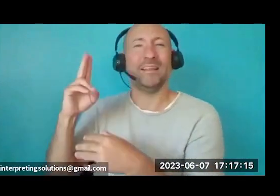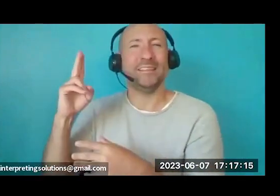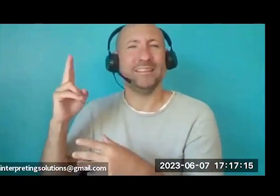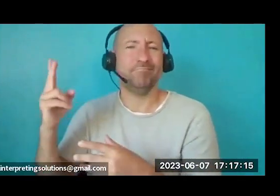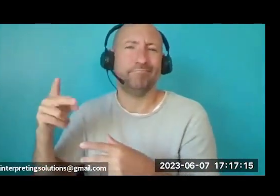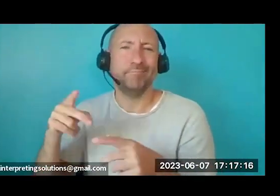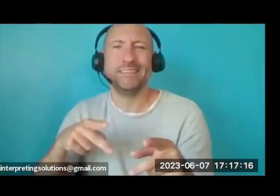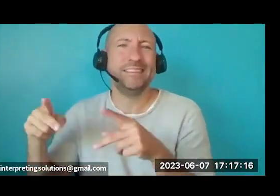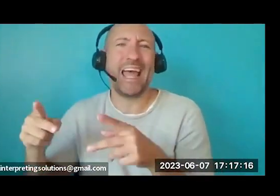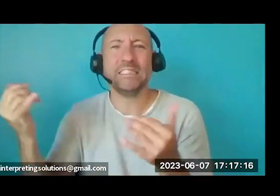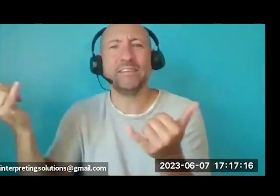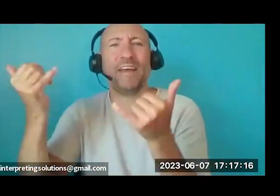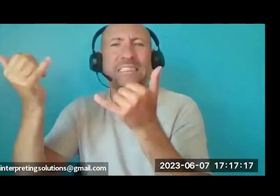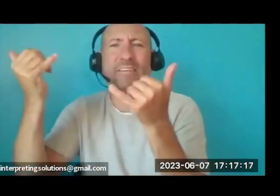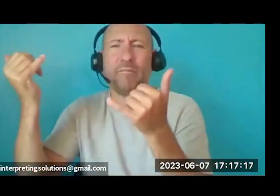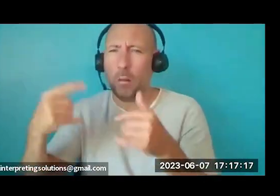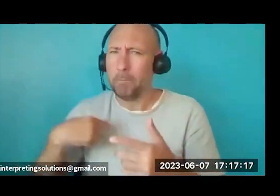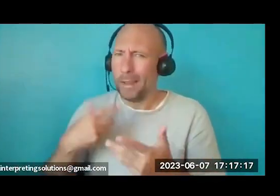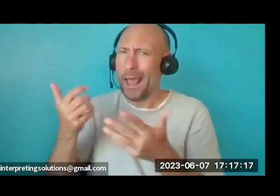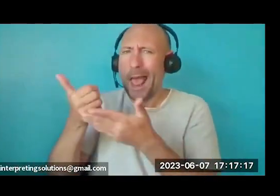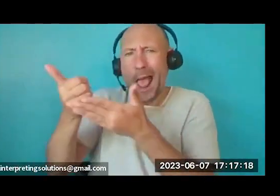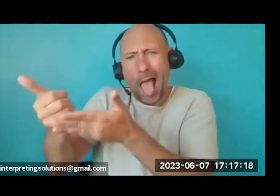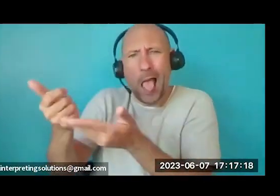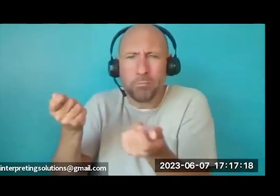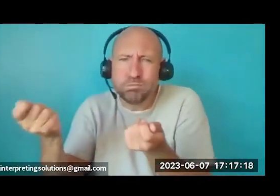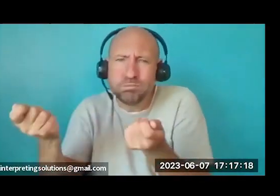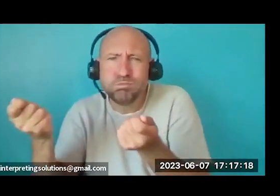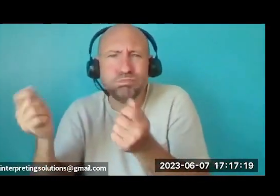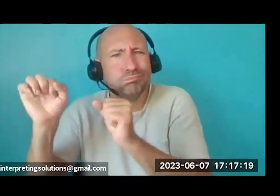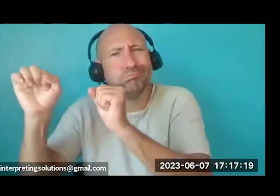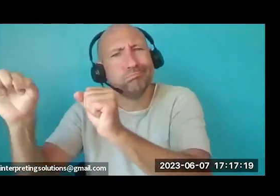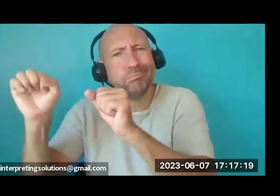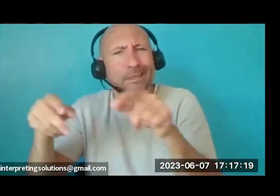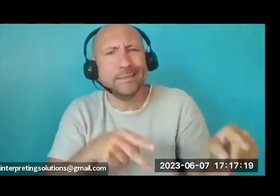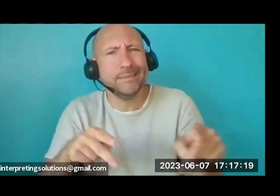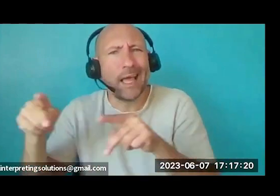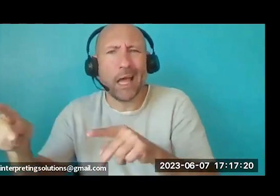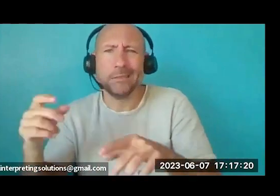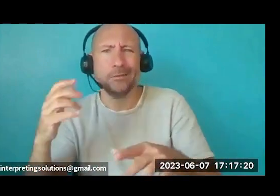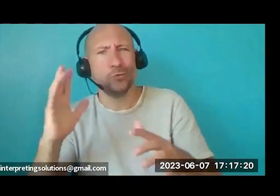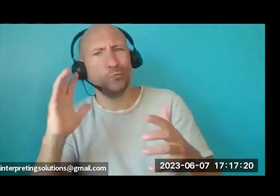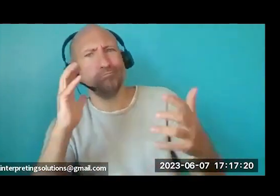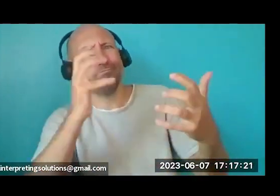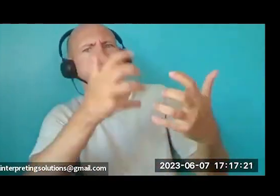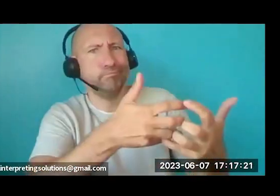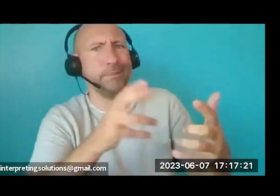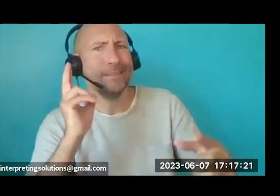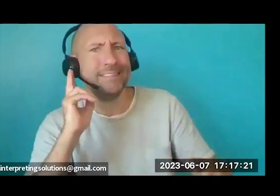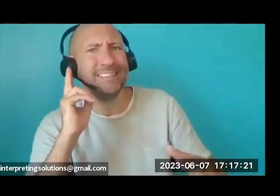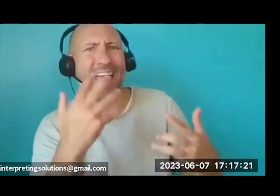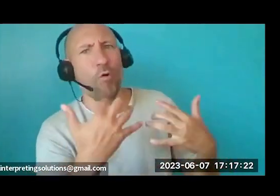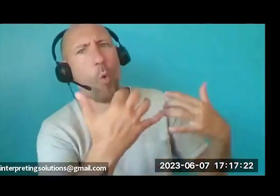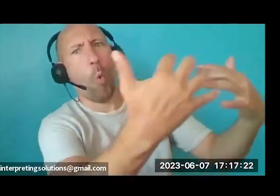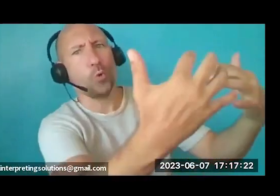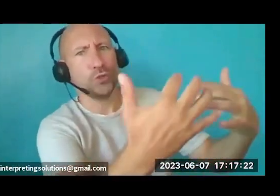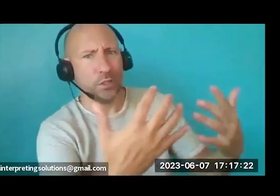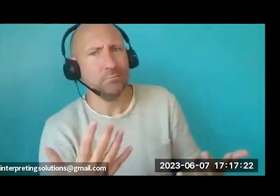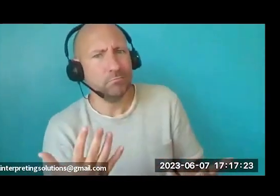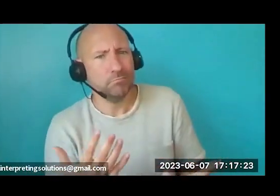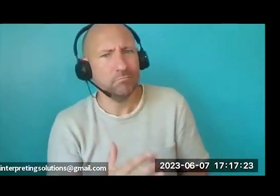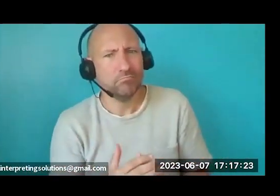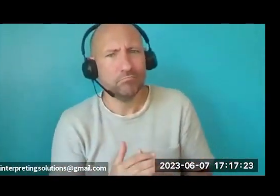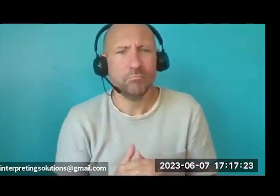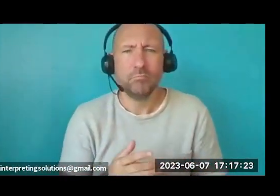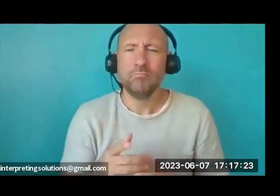most suitable performances in their program to be offered to deaf audiences. To